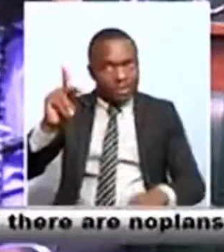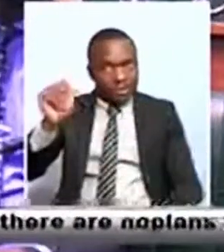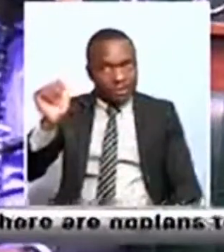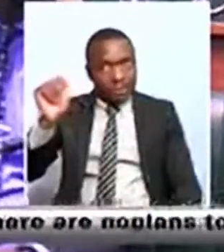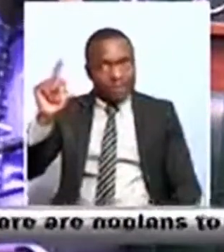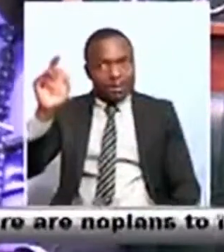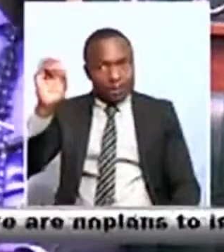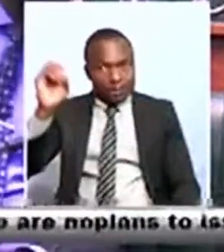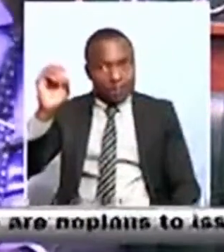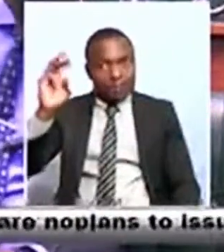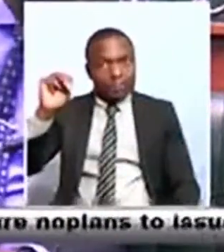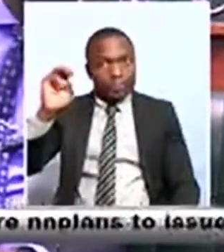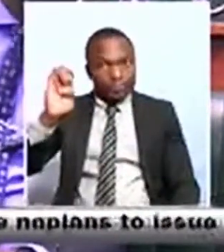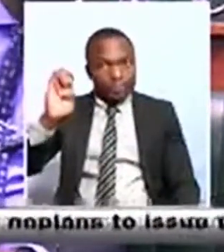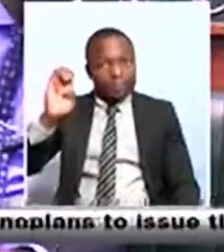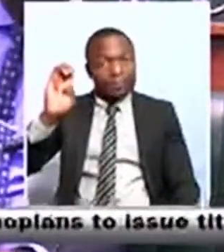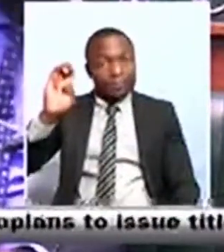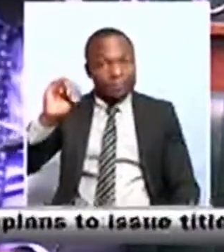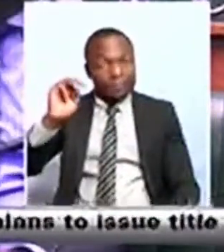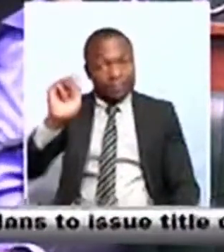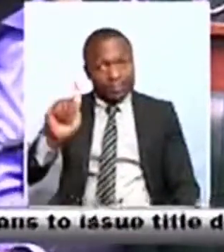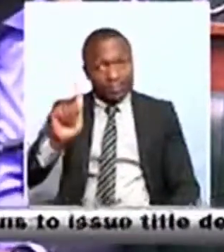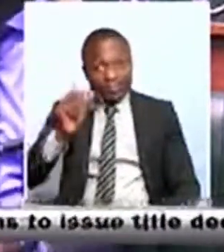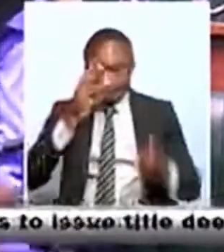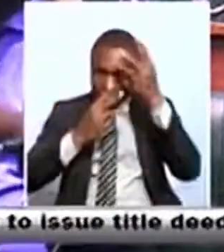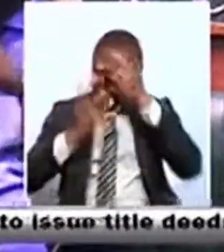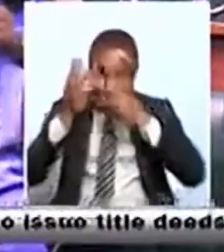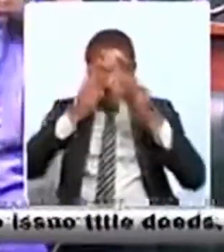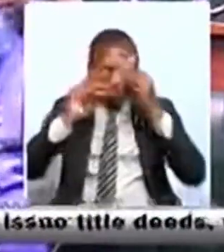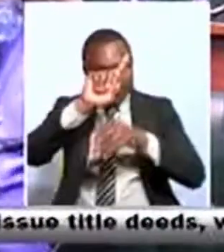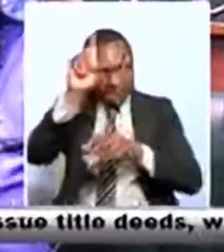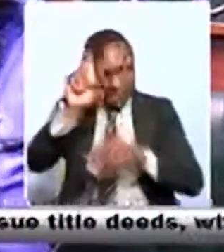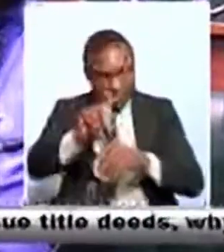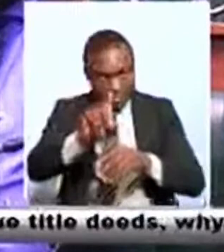they are worried because the question that Honorable